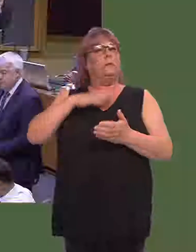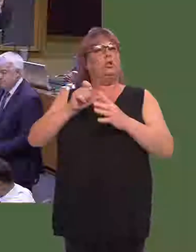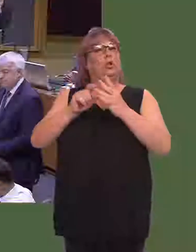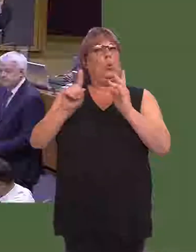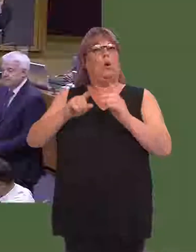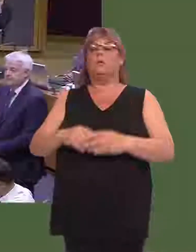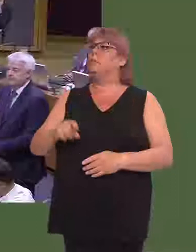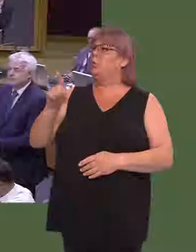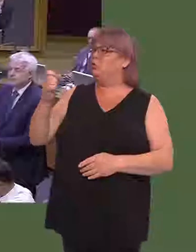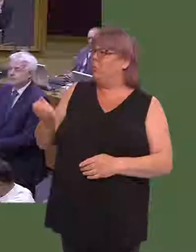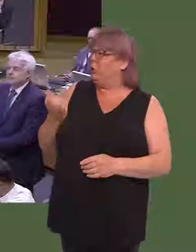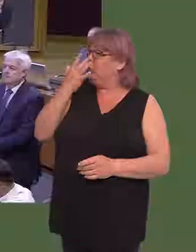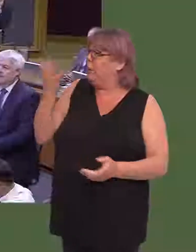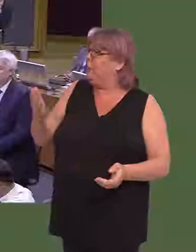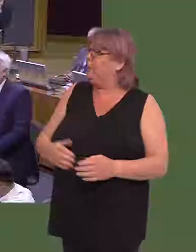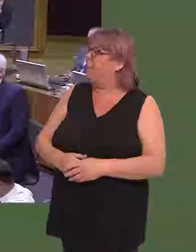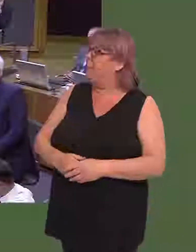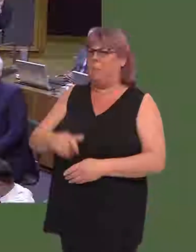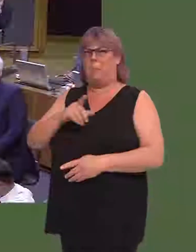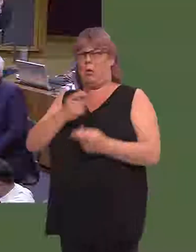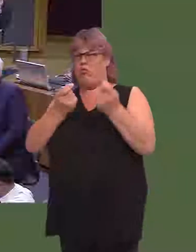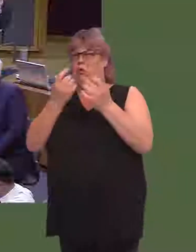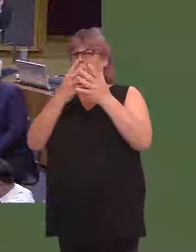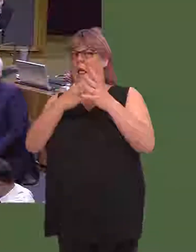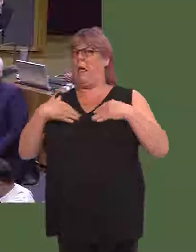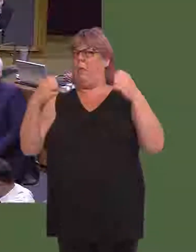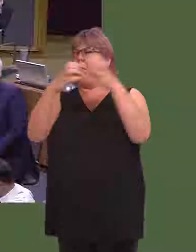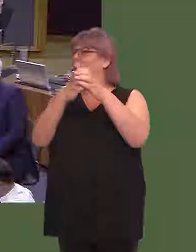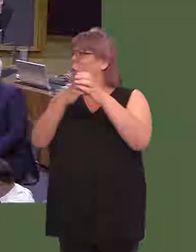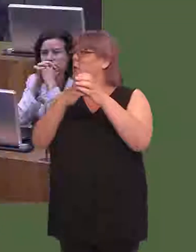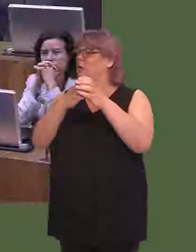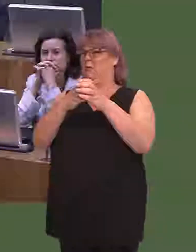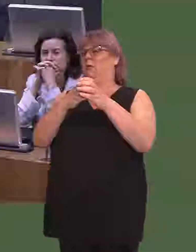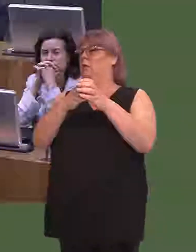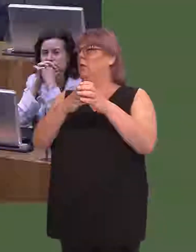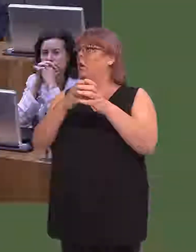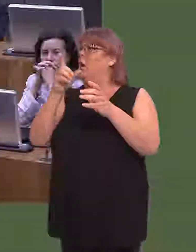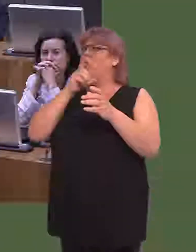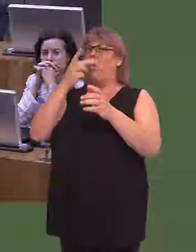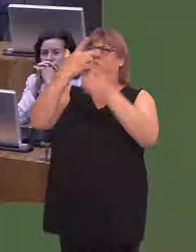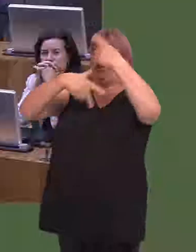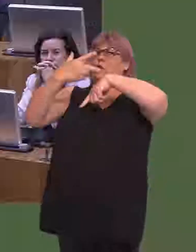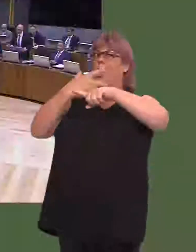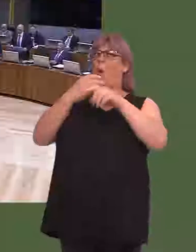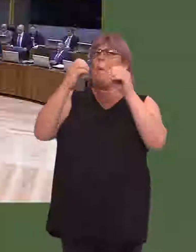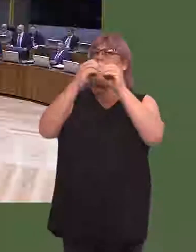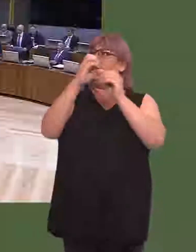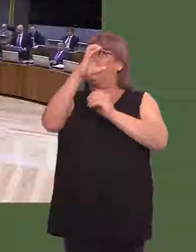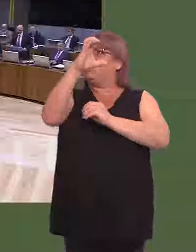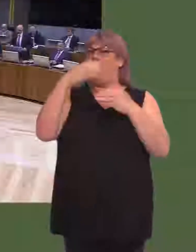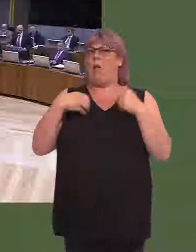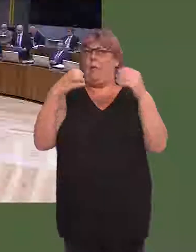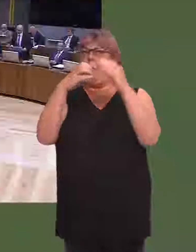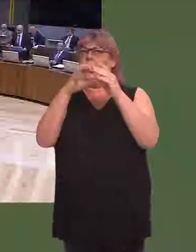of the board. First Minister, you should be ashamed the way that you actually run this health board. It'll be 3 years ago this summer that the Welsh Government put